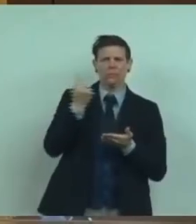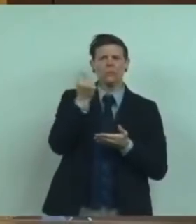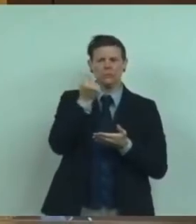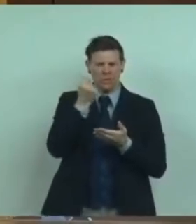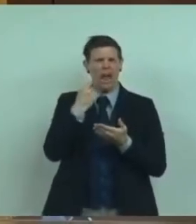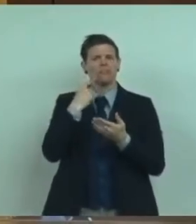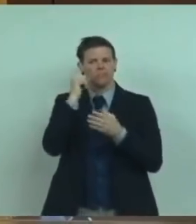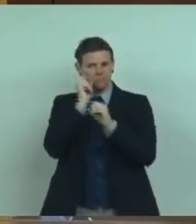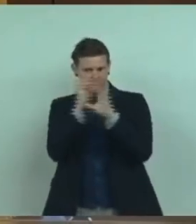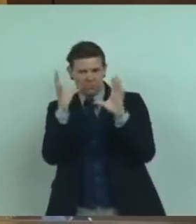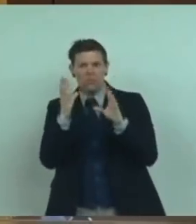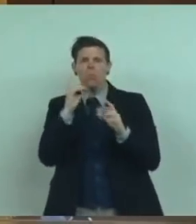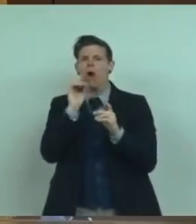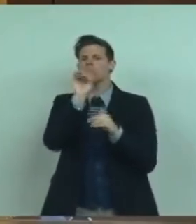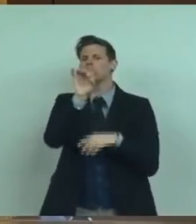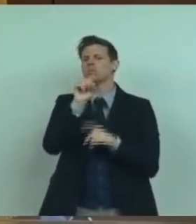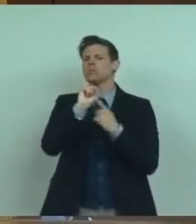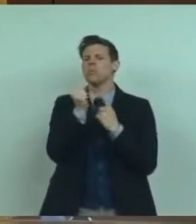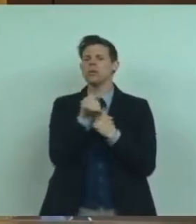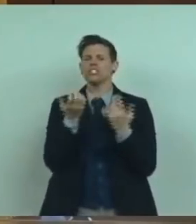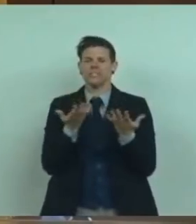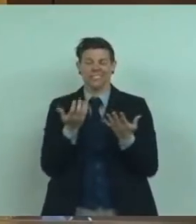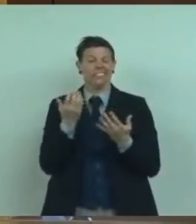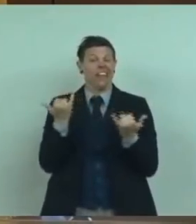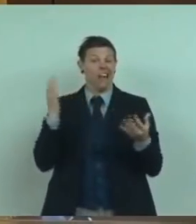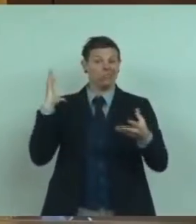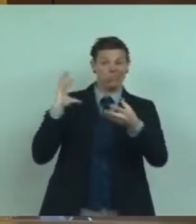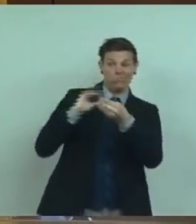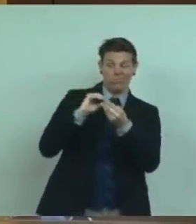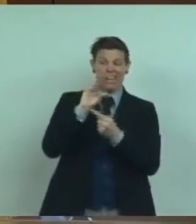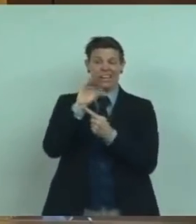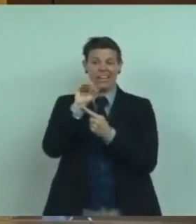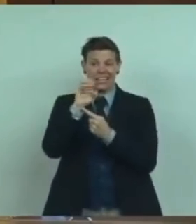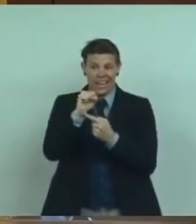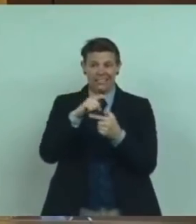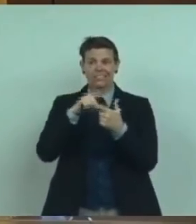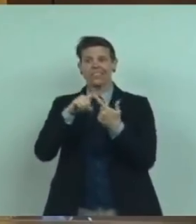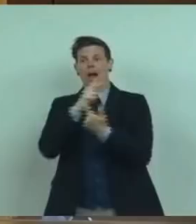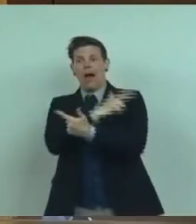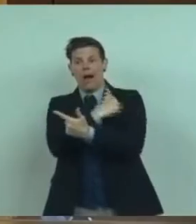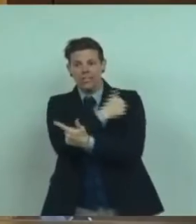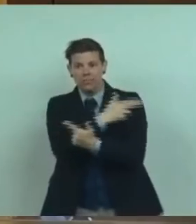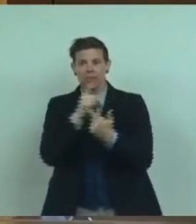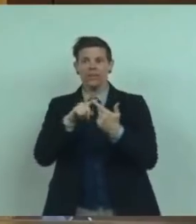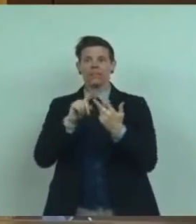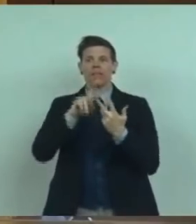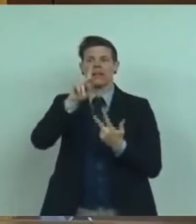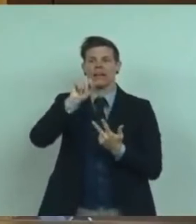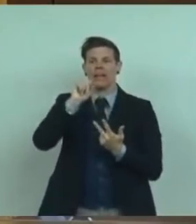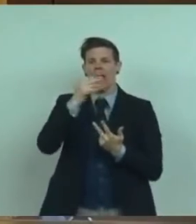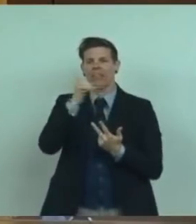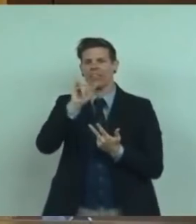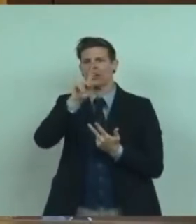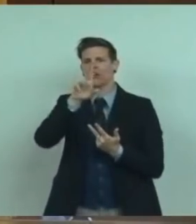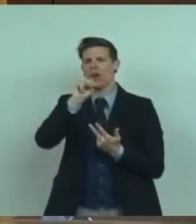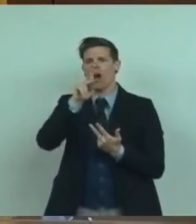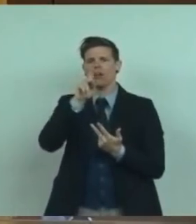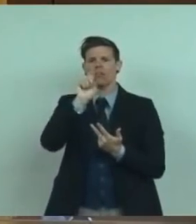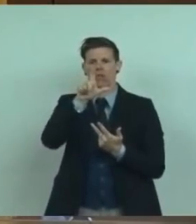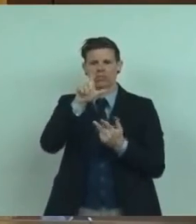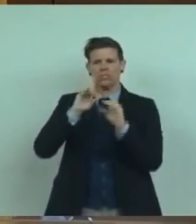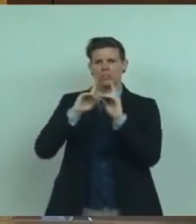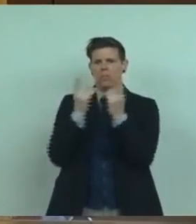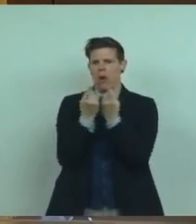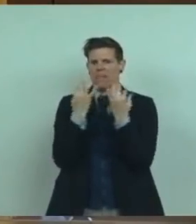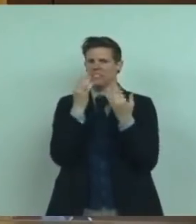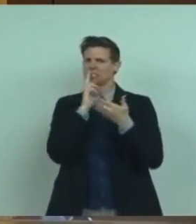hospital update. And Kathy Kunkel, who is the Cabinet Secretary for the Department of Health, will talk about testing. I want to talk about a little